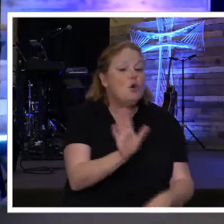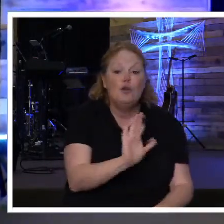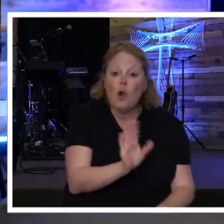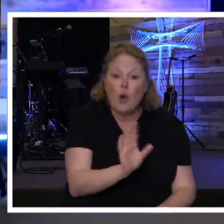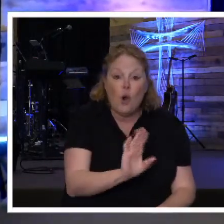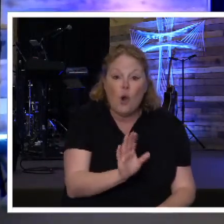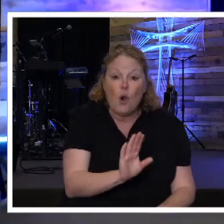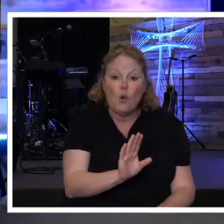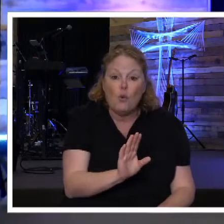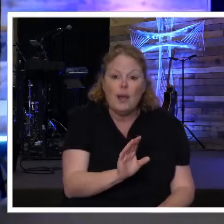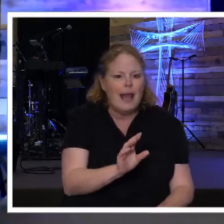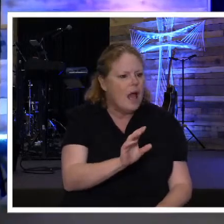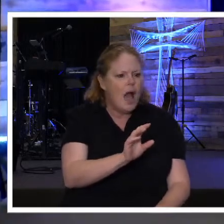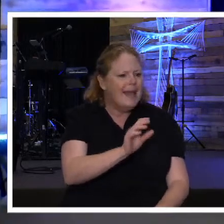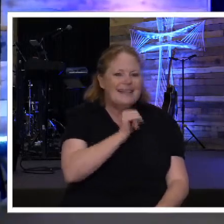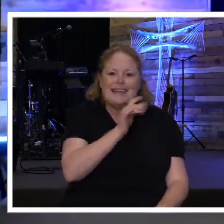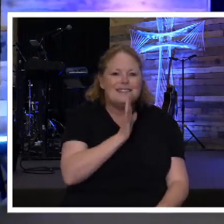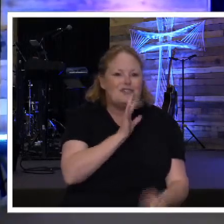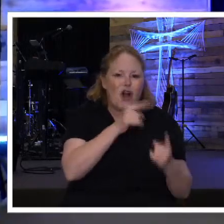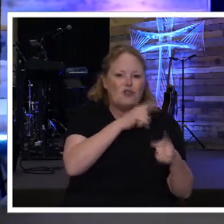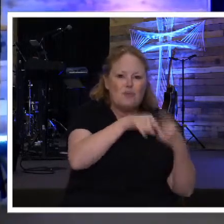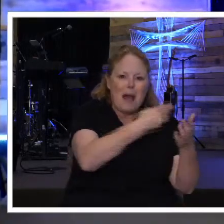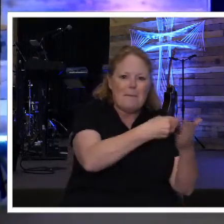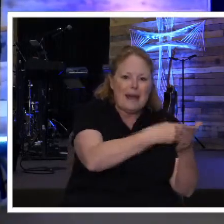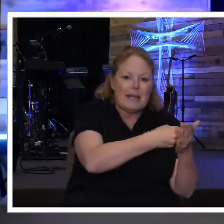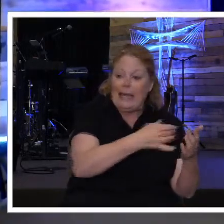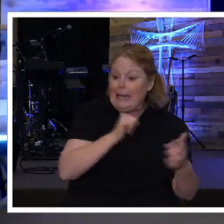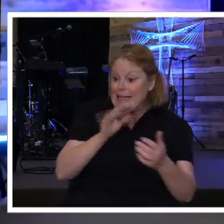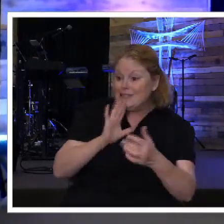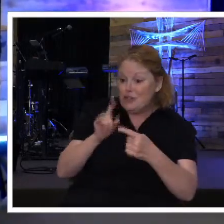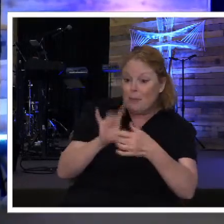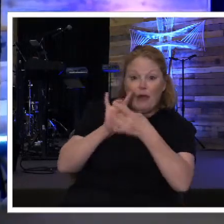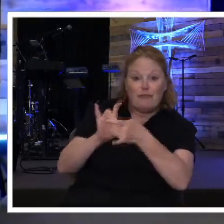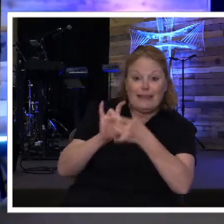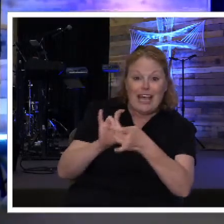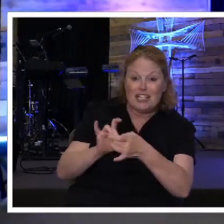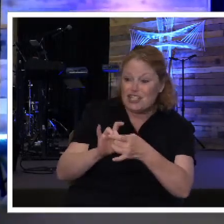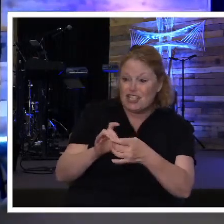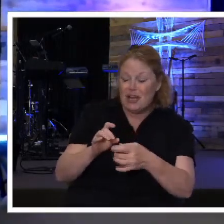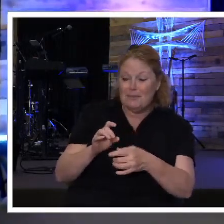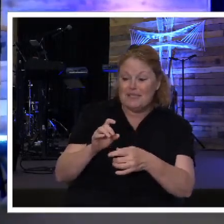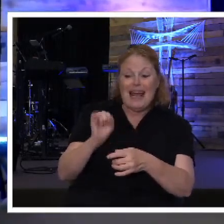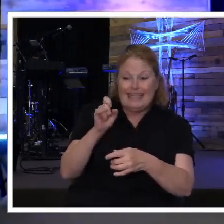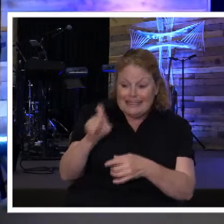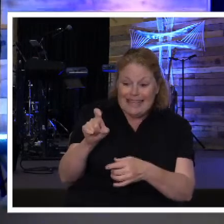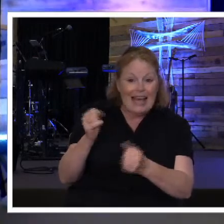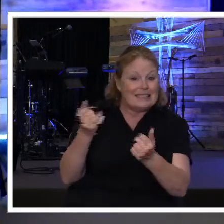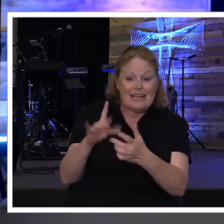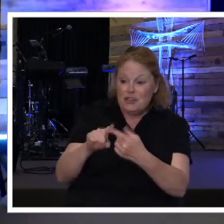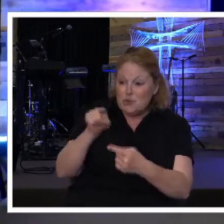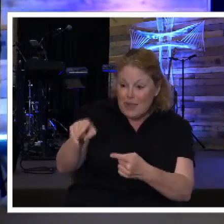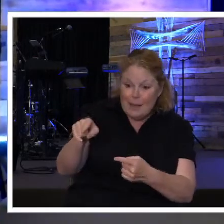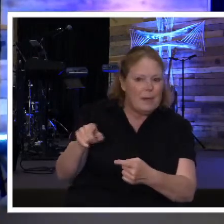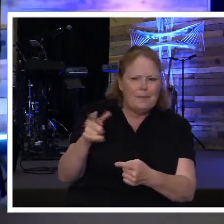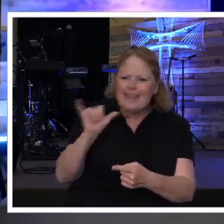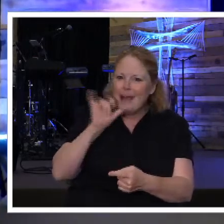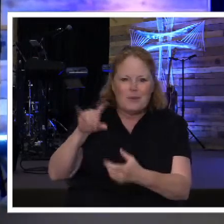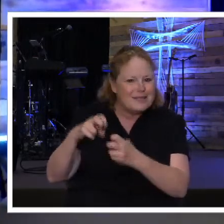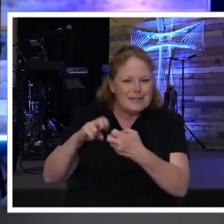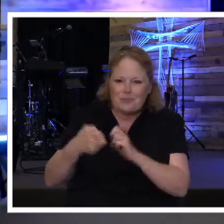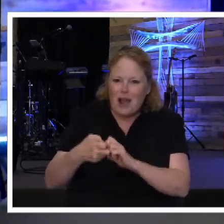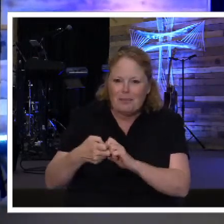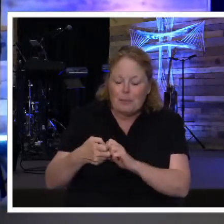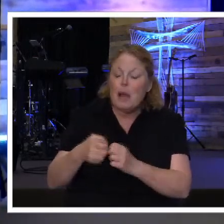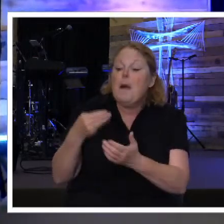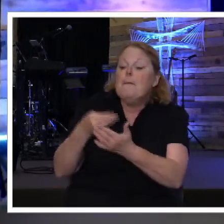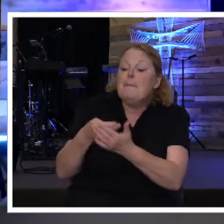and relationships to the rich young ruler because that wasn't his issue. Jesus brings up money because to the rich young ruler, money had become